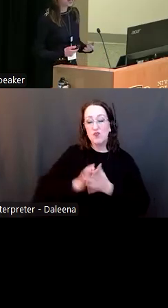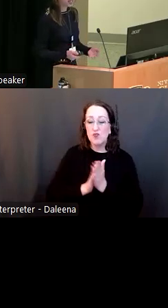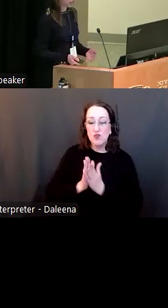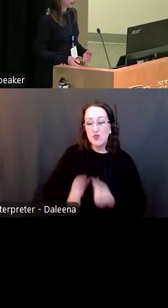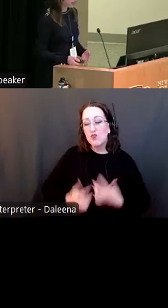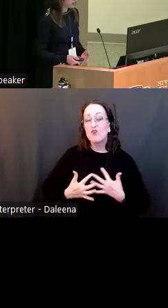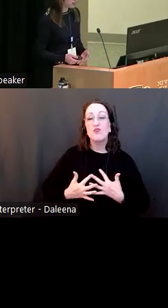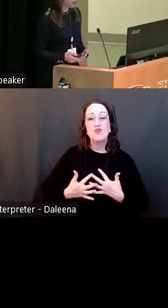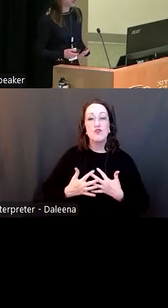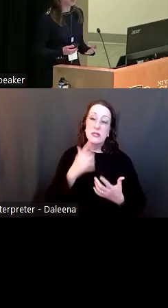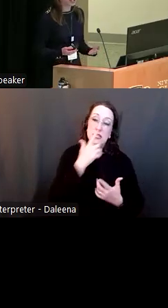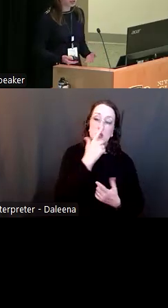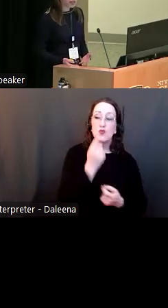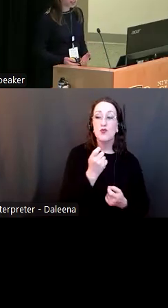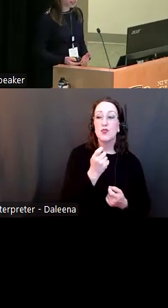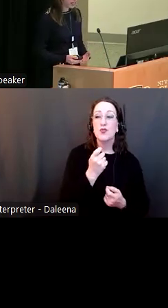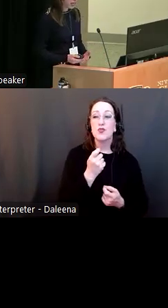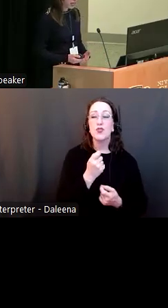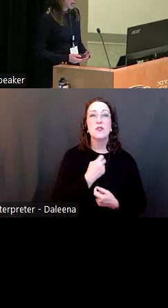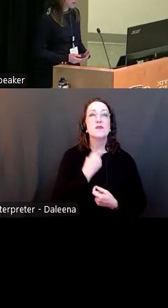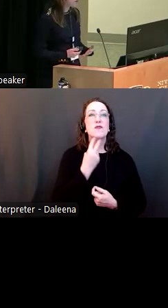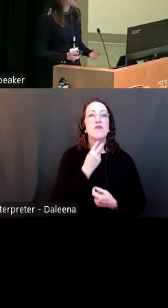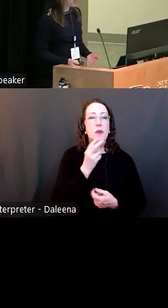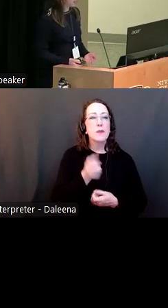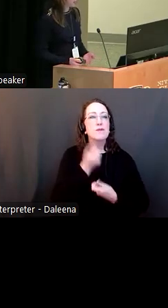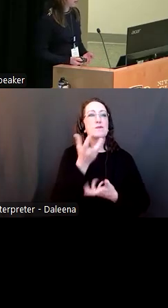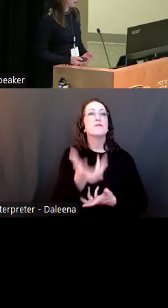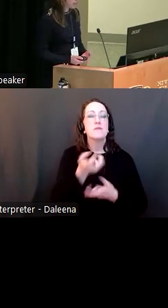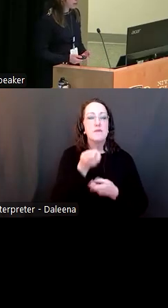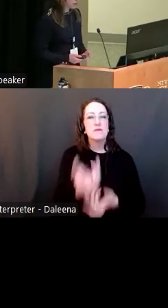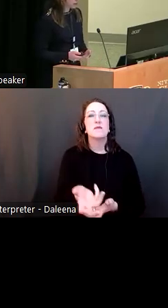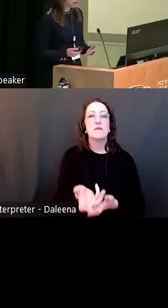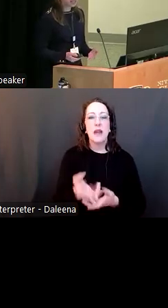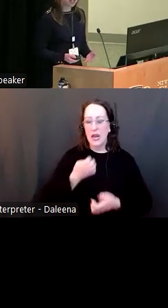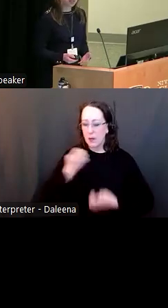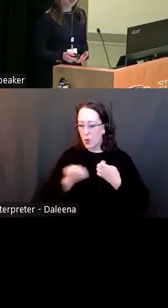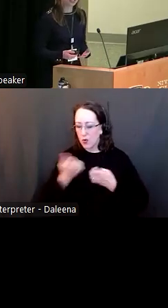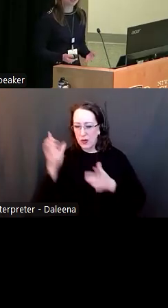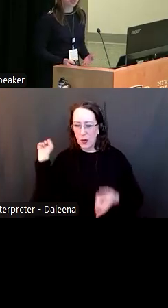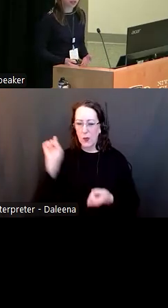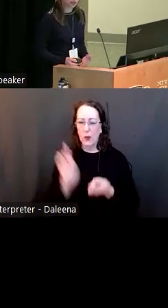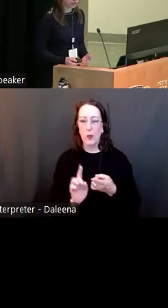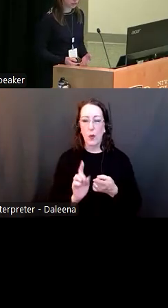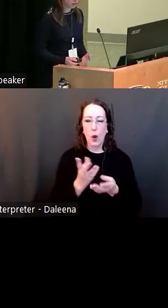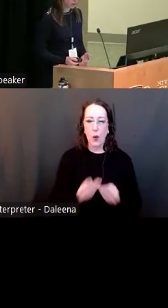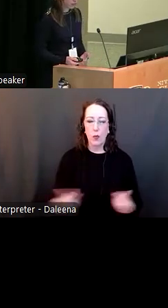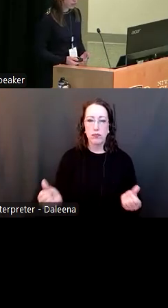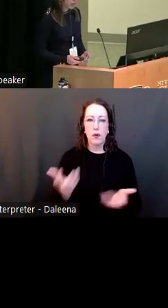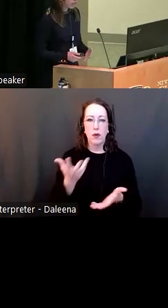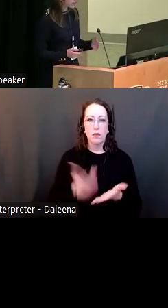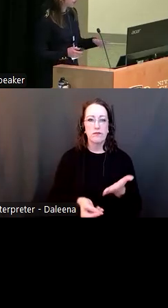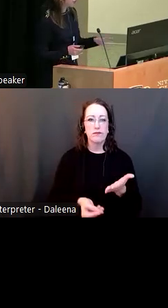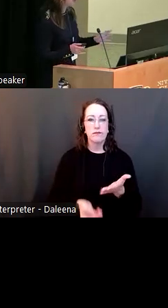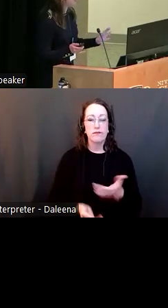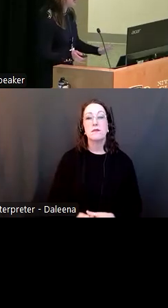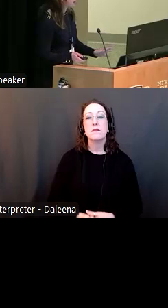motivation, interest, verbal expression, and emotionality that have diminished or disappeared.